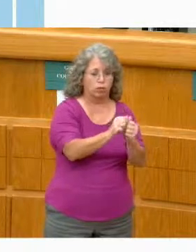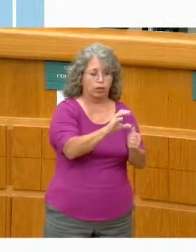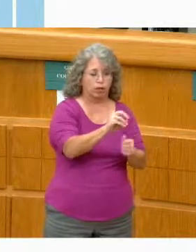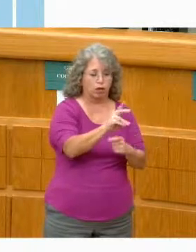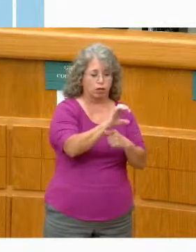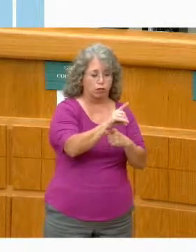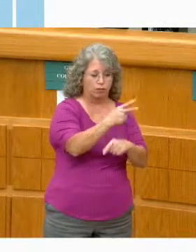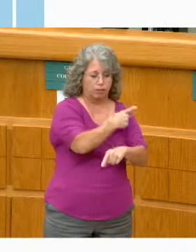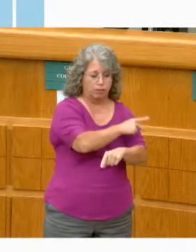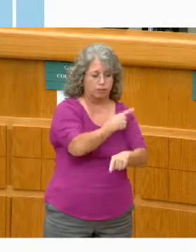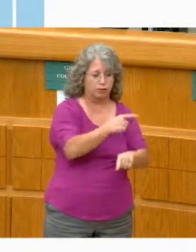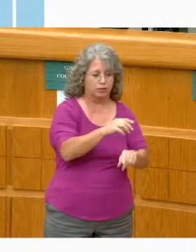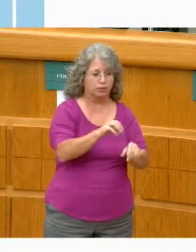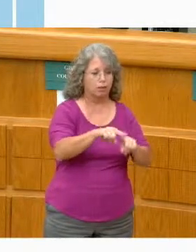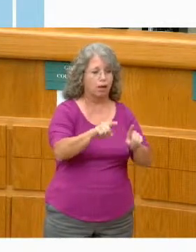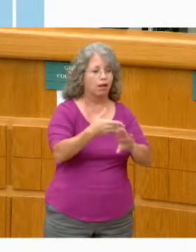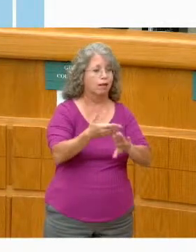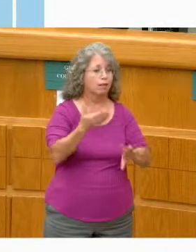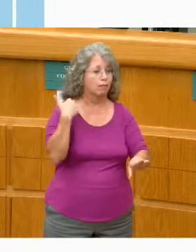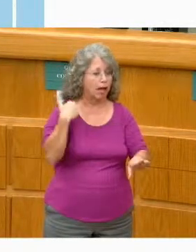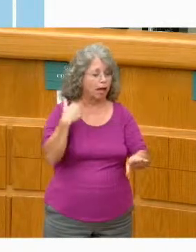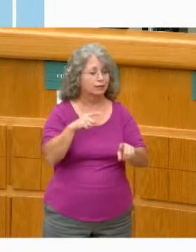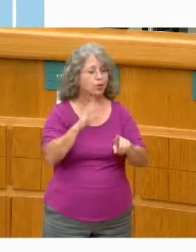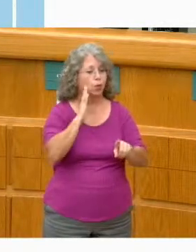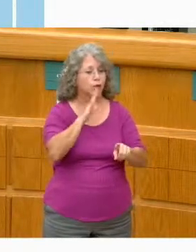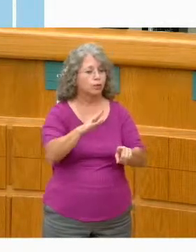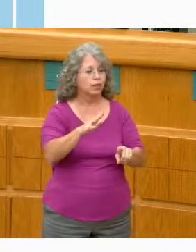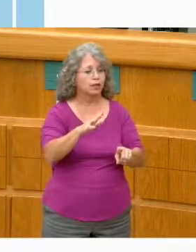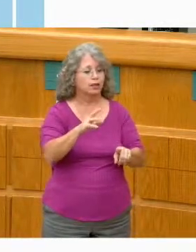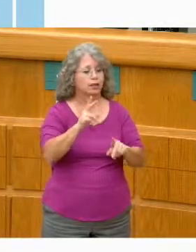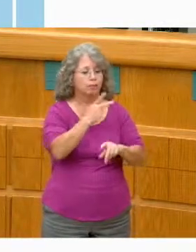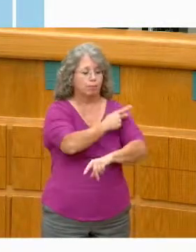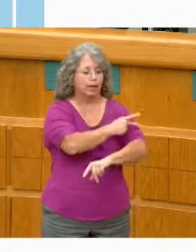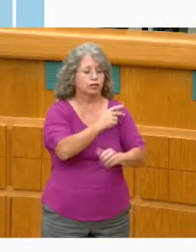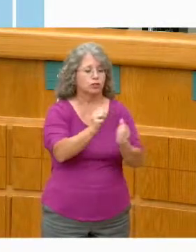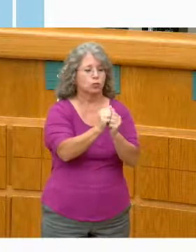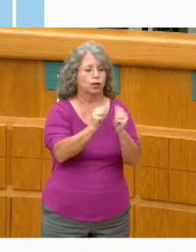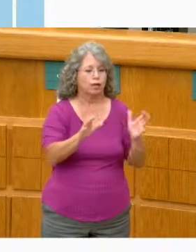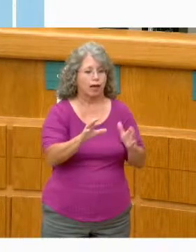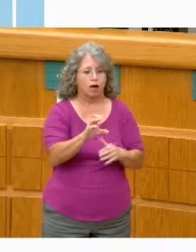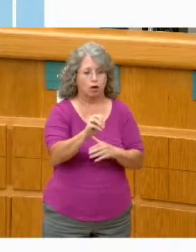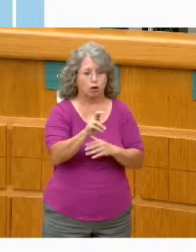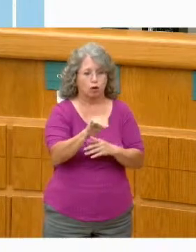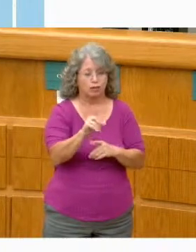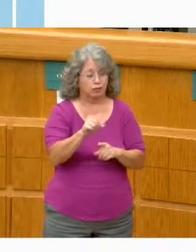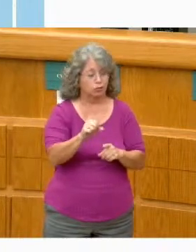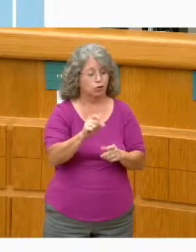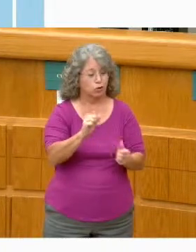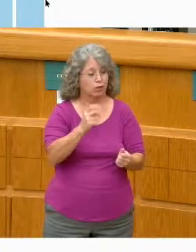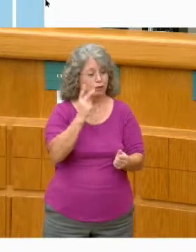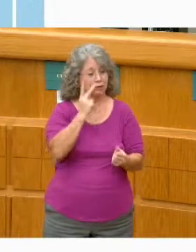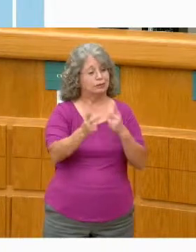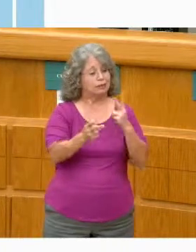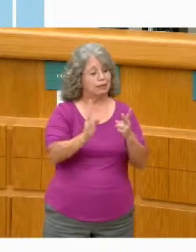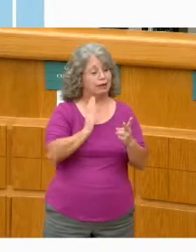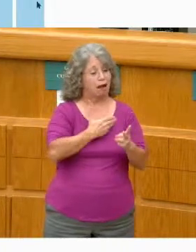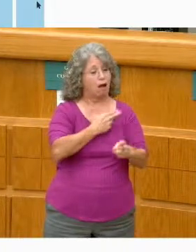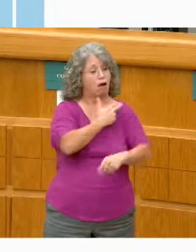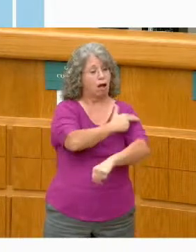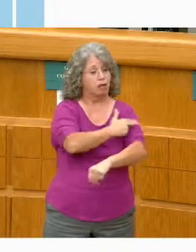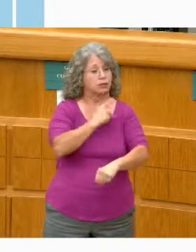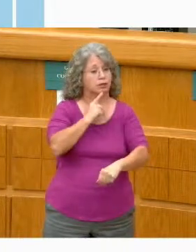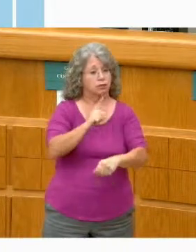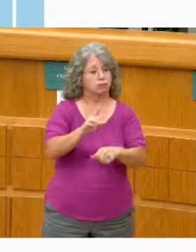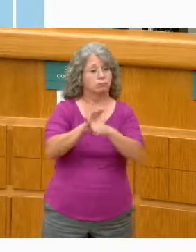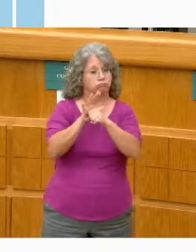in the past they would have been occupied by non-COVID patients. So this again represents a little bit of the strain. You can see the strain on